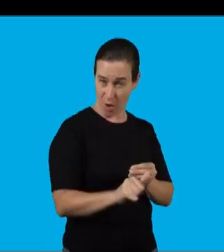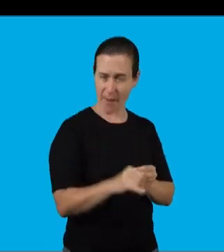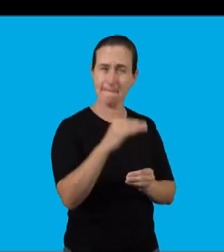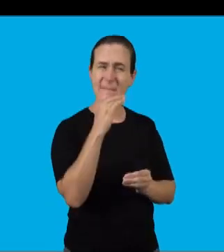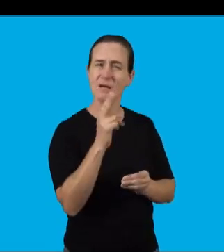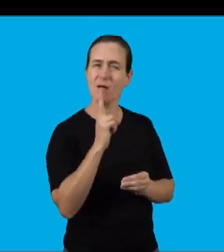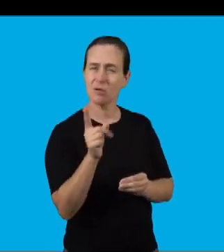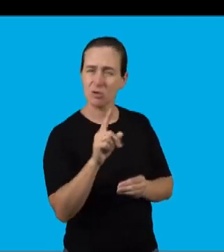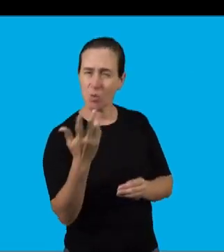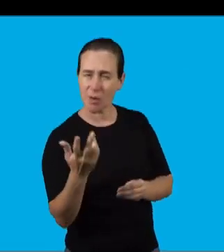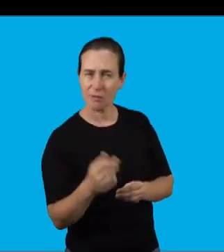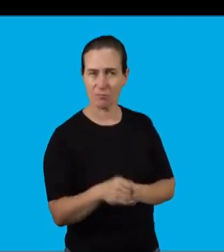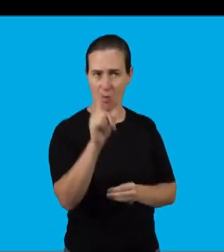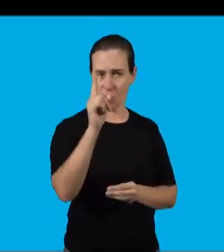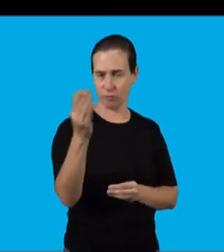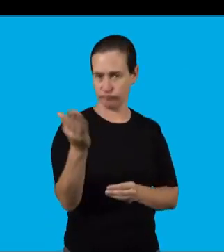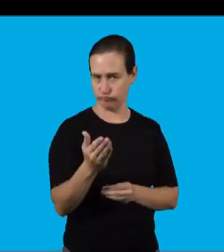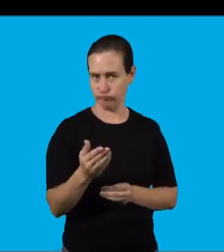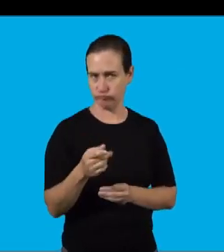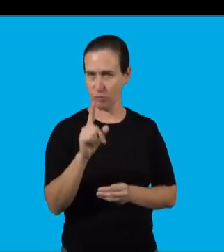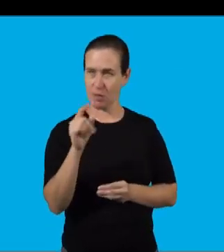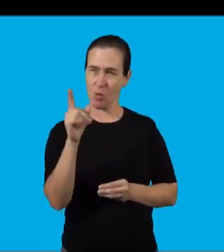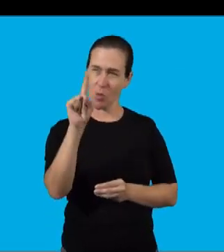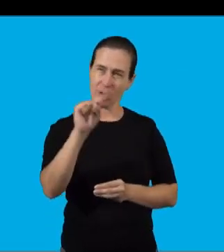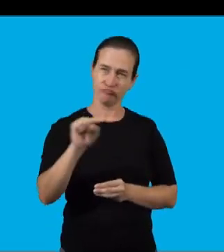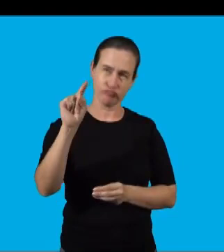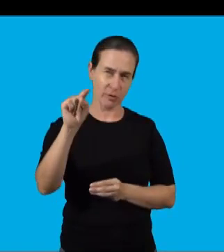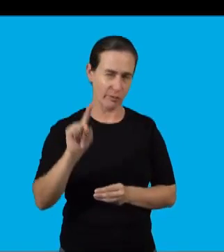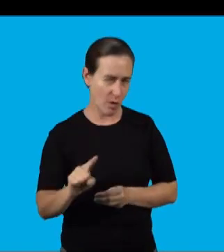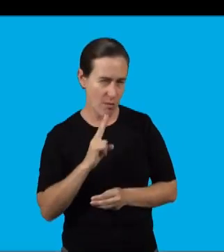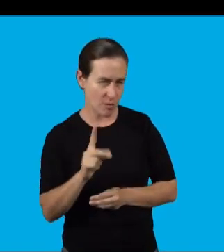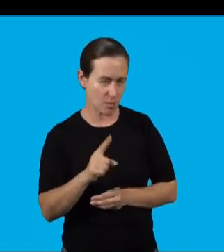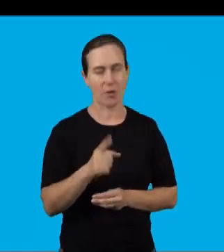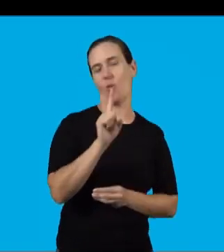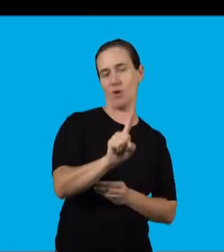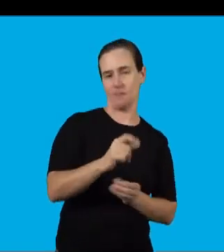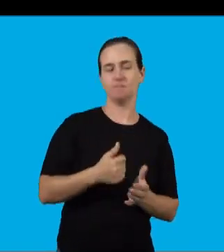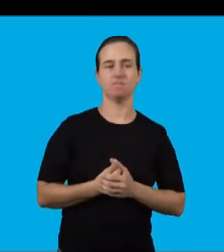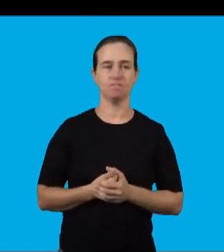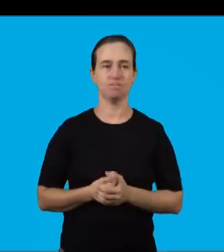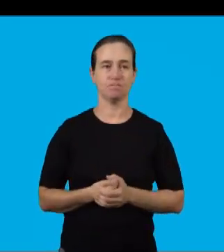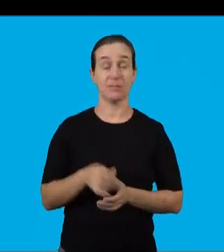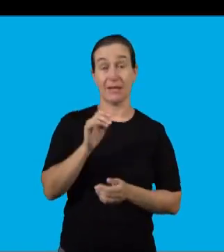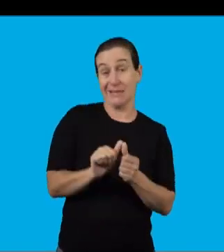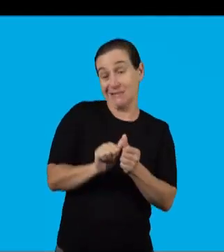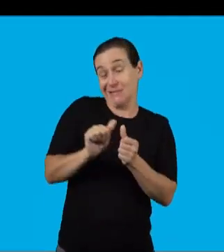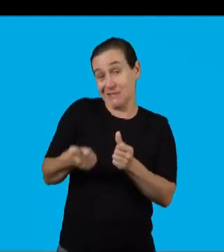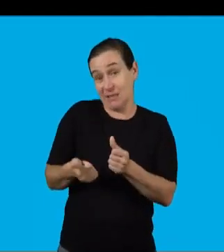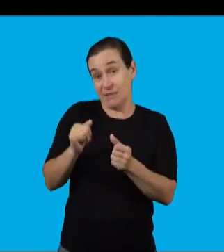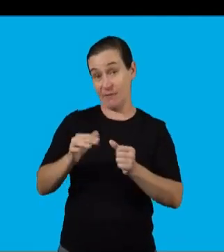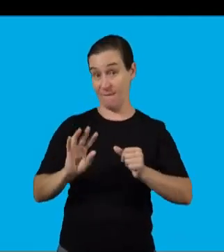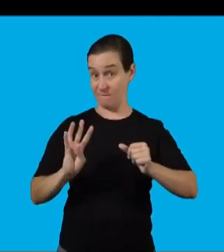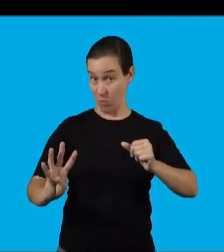that's going to be 1 divided by 1. So that is going to give us 1. And then when we